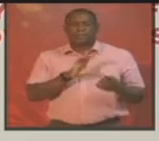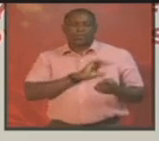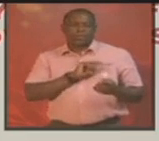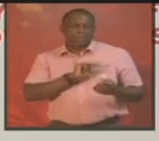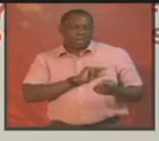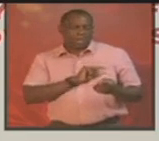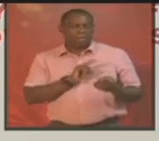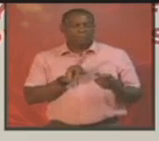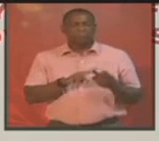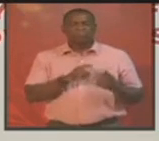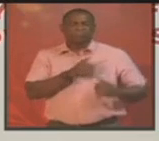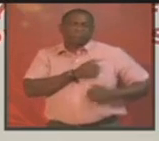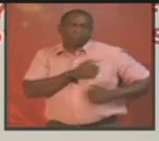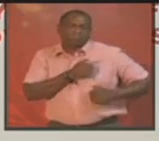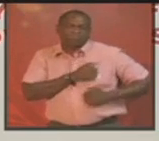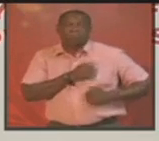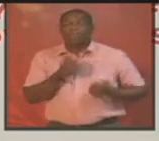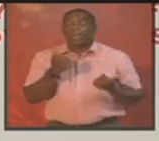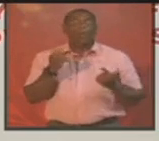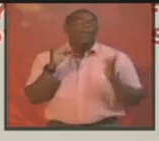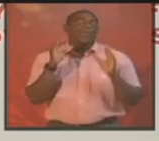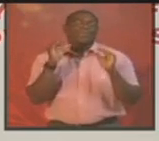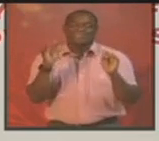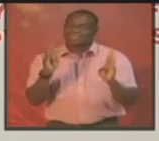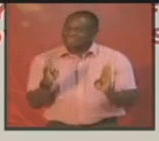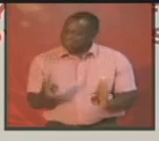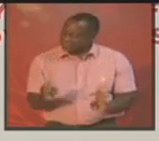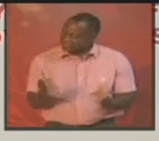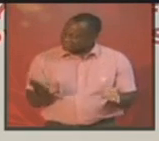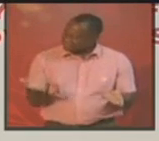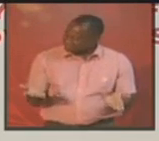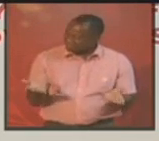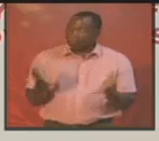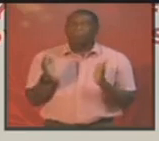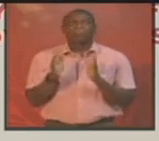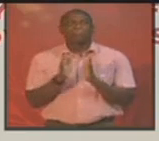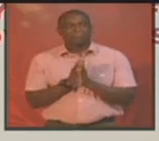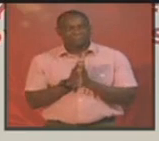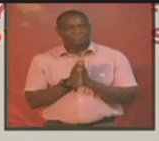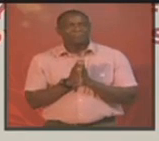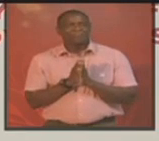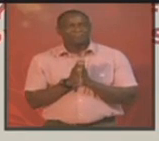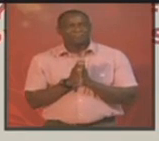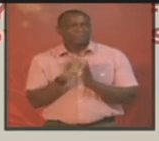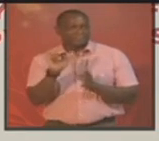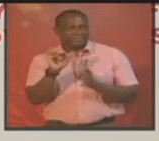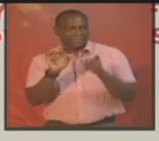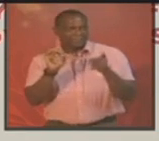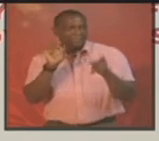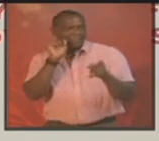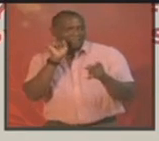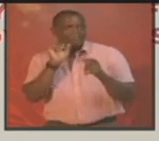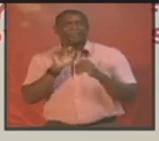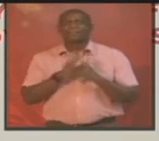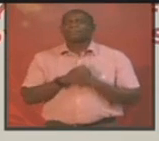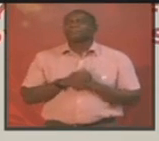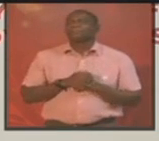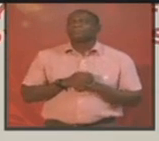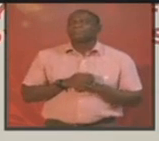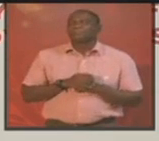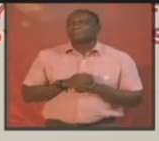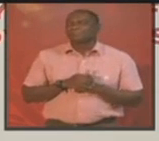Army, our teachers who are now out, especially those in Forms 4, 5, and 6, SCA, which is due to come out